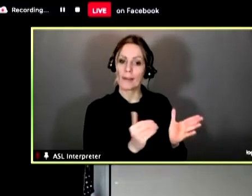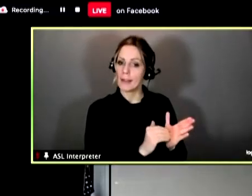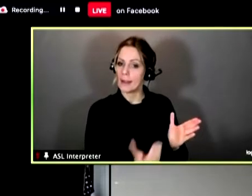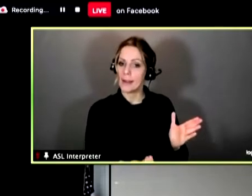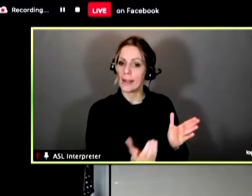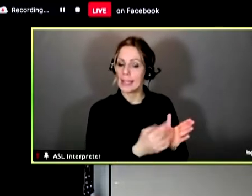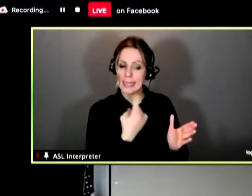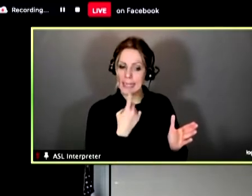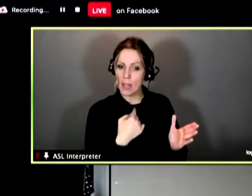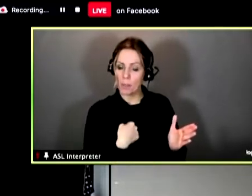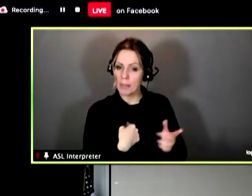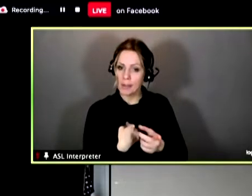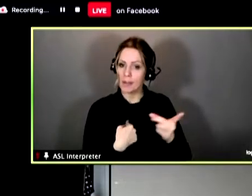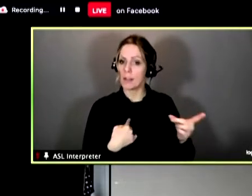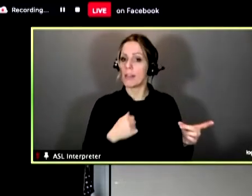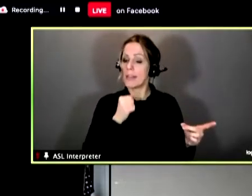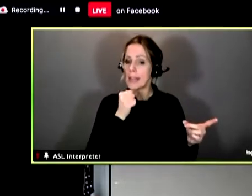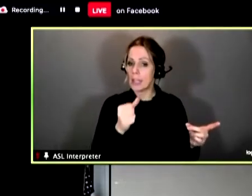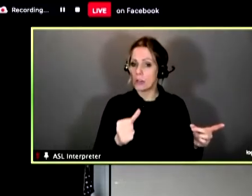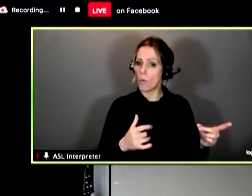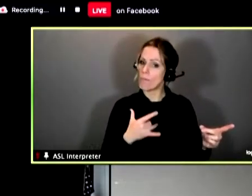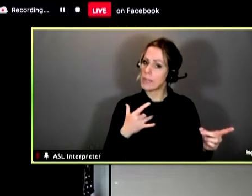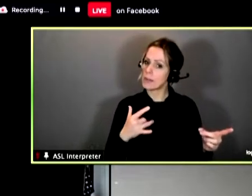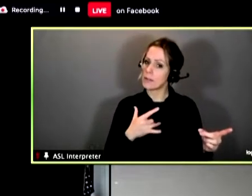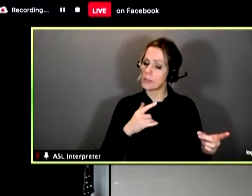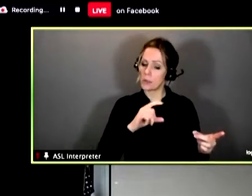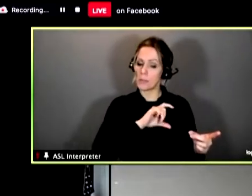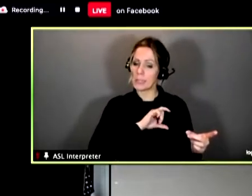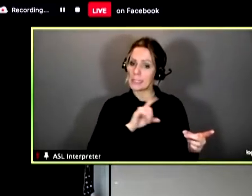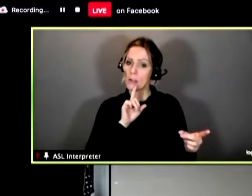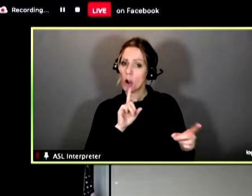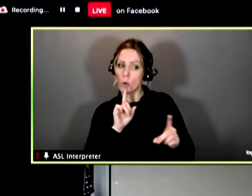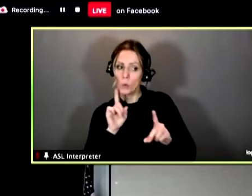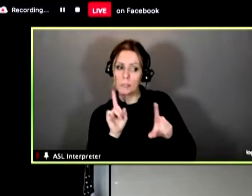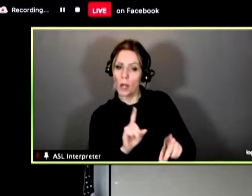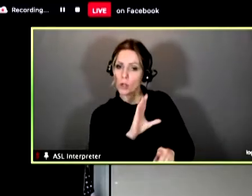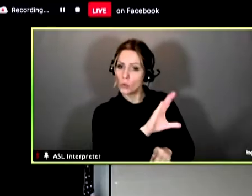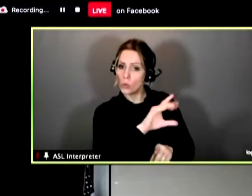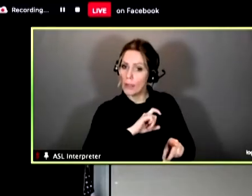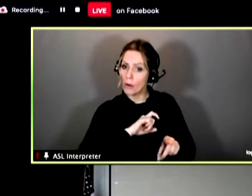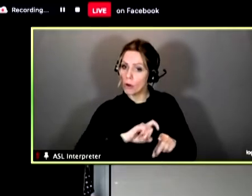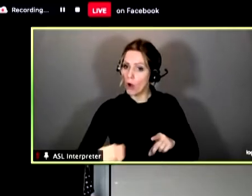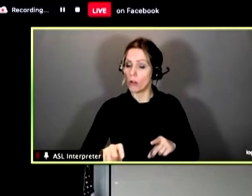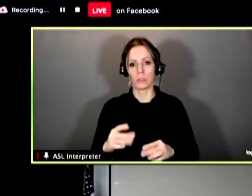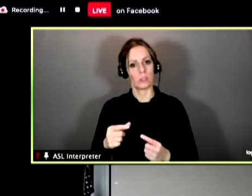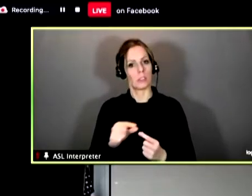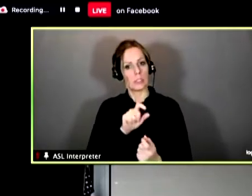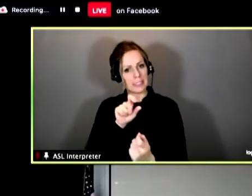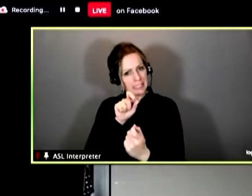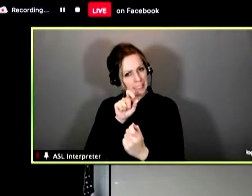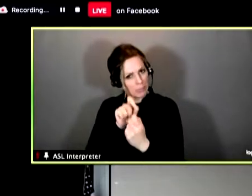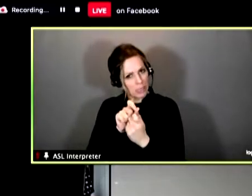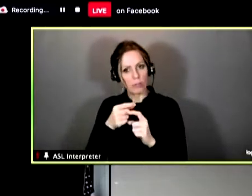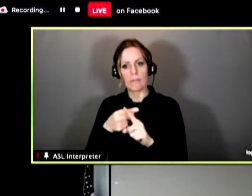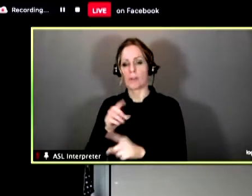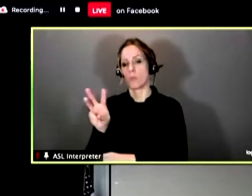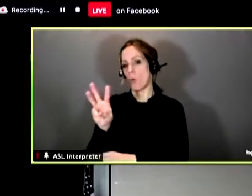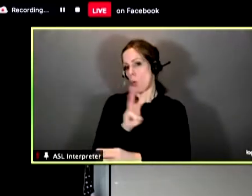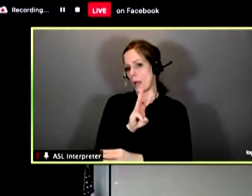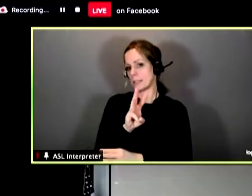that the police is responding to their calls, especially those who are in the west side of the city. And how can